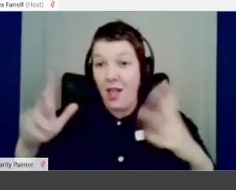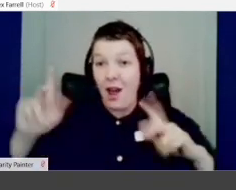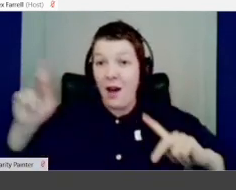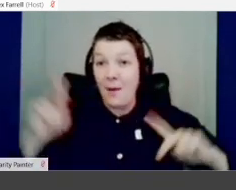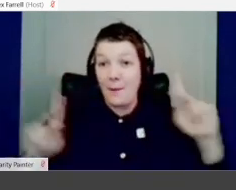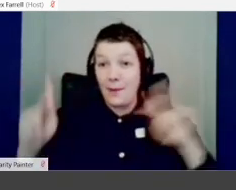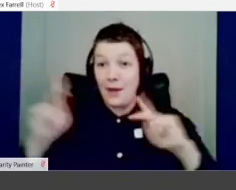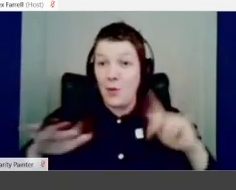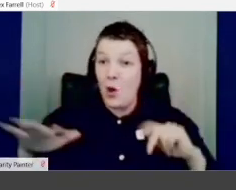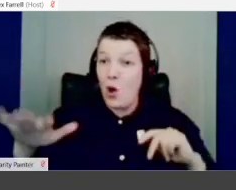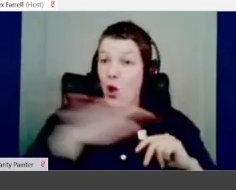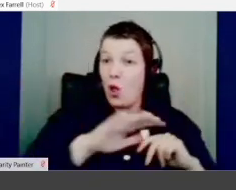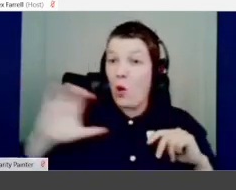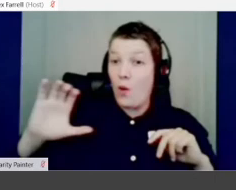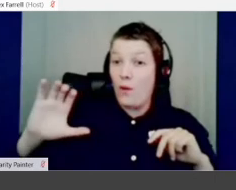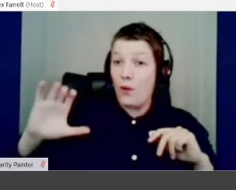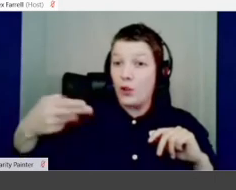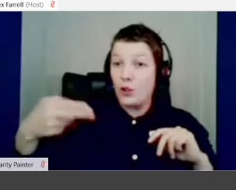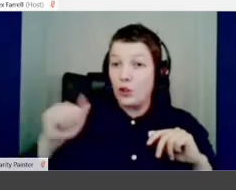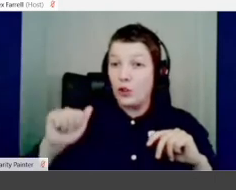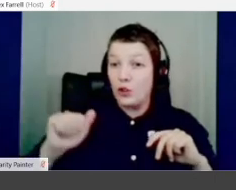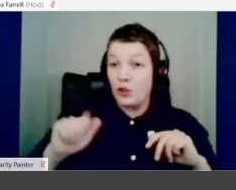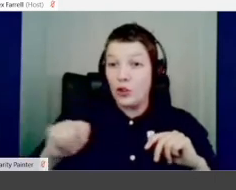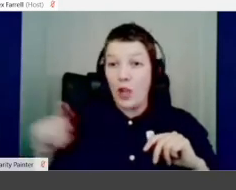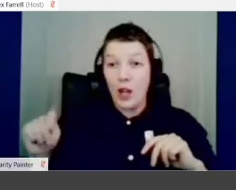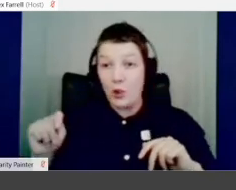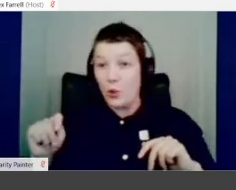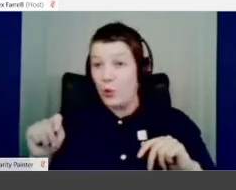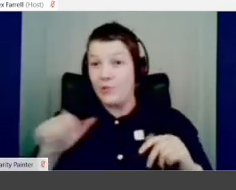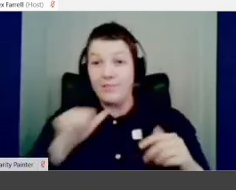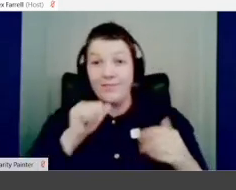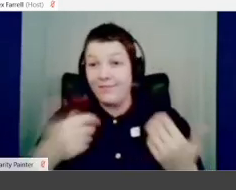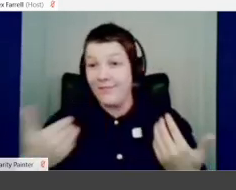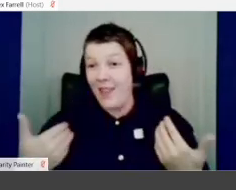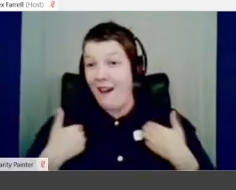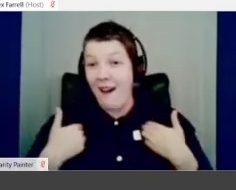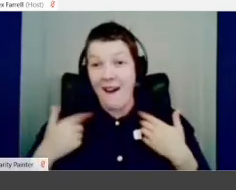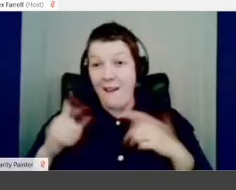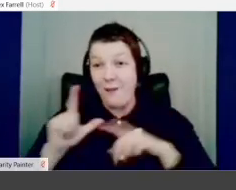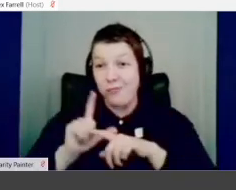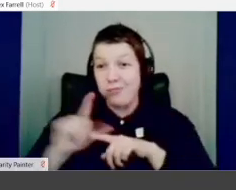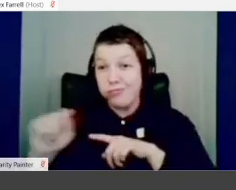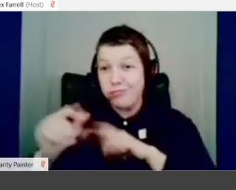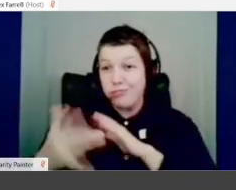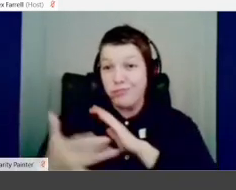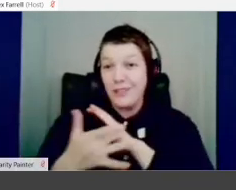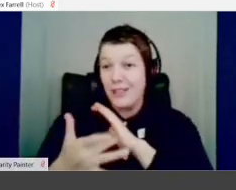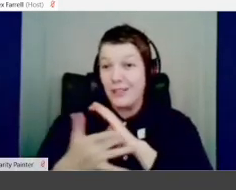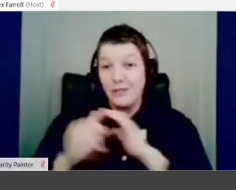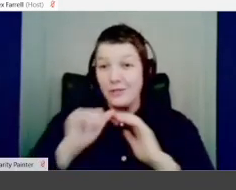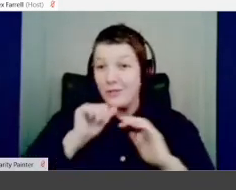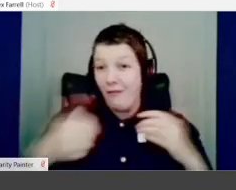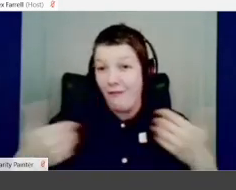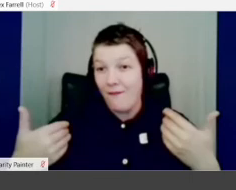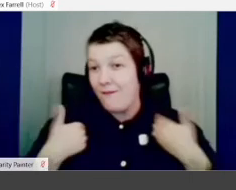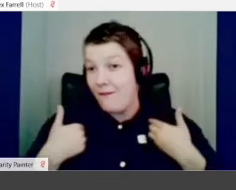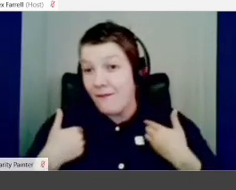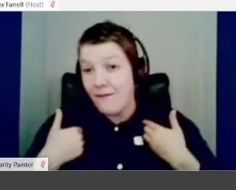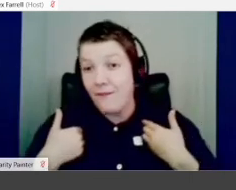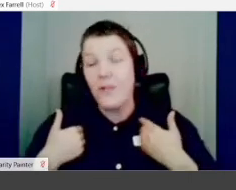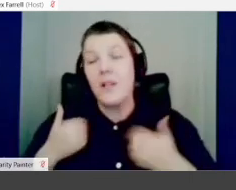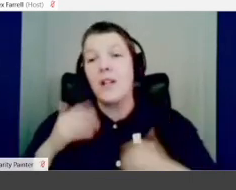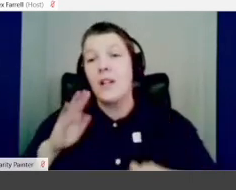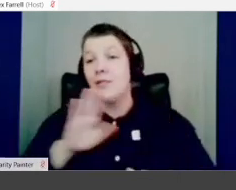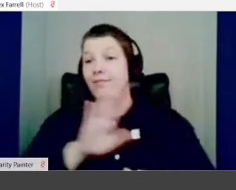real adequate internet service at their home, and they're at a disadvantage in the work marketplace. Their families are at a disadvantage in